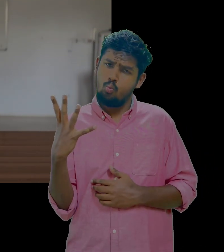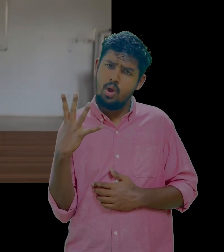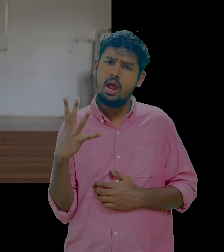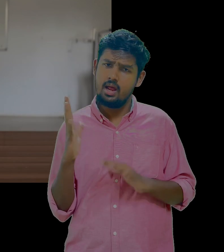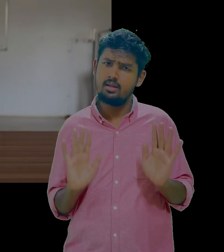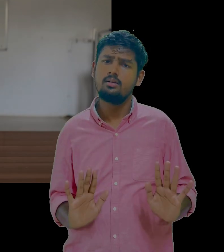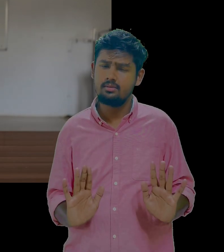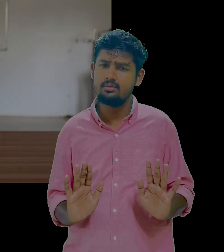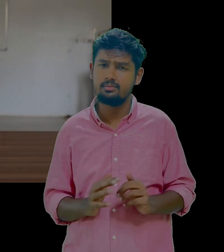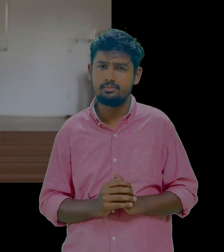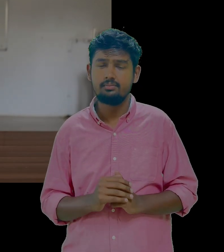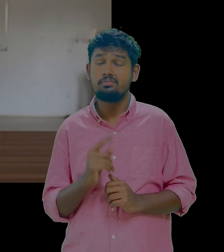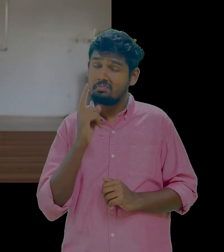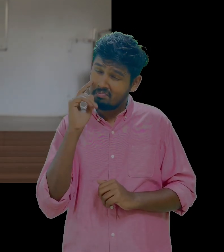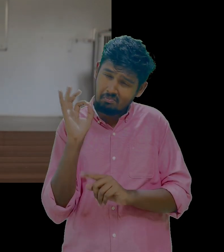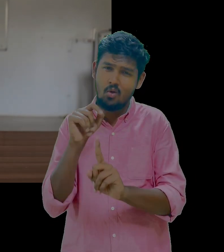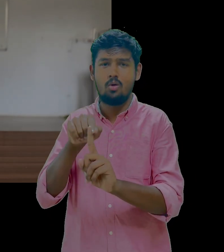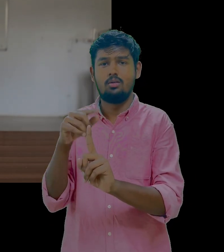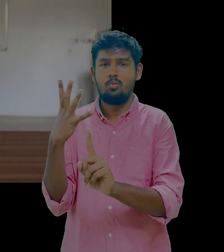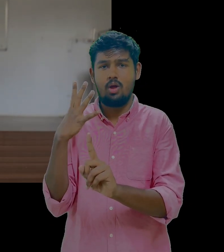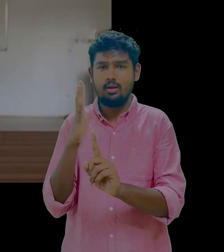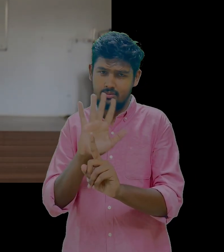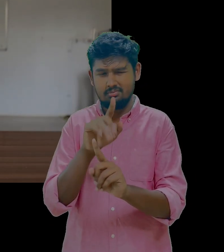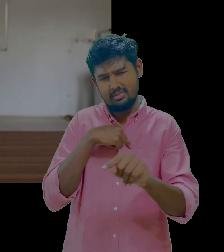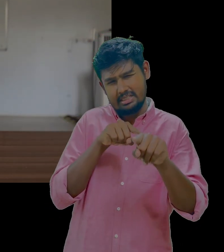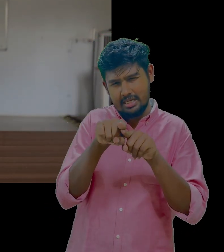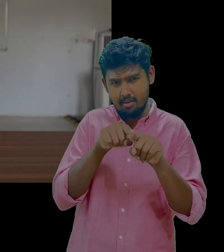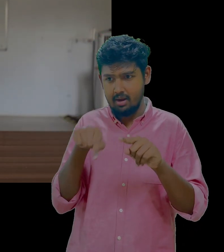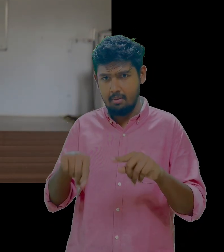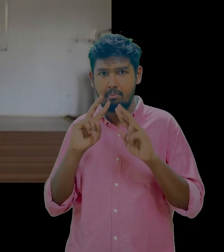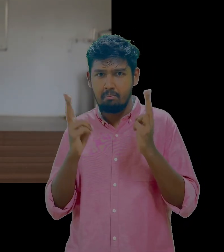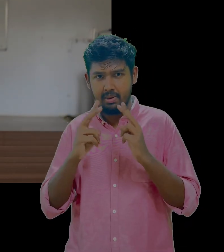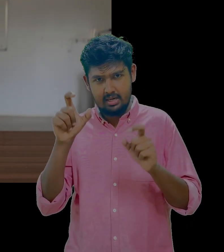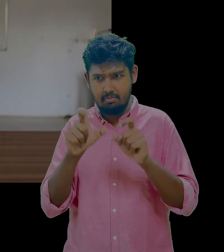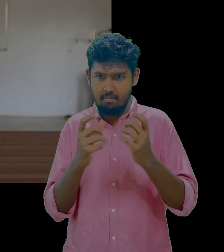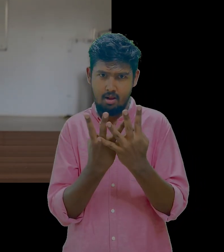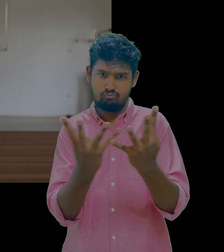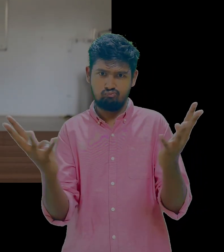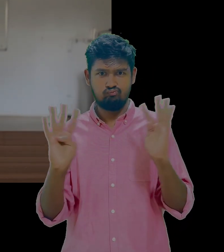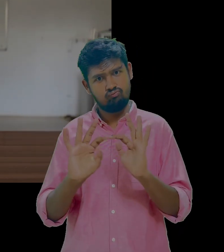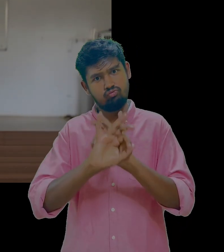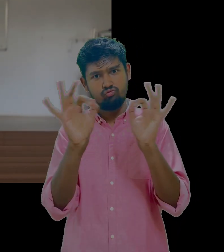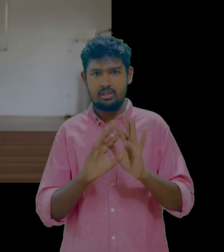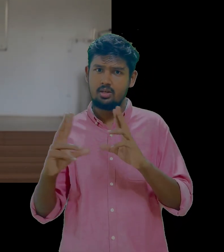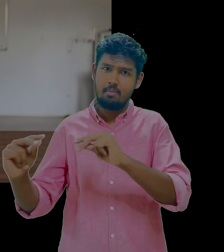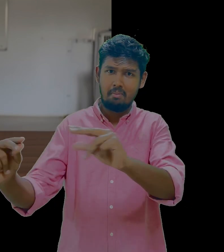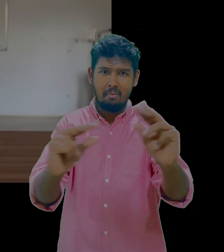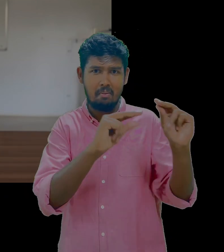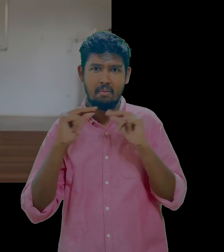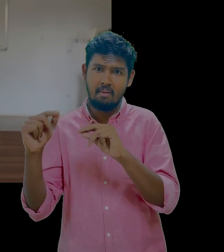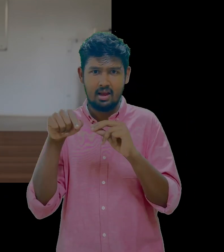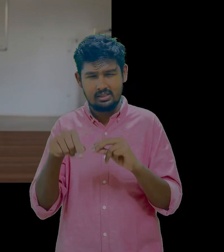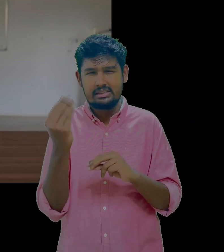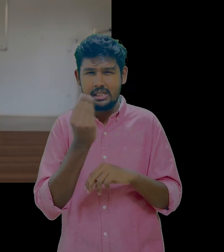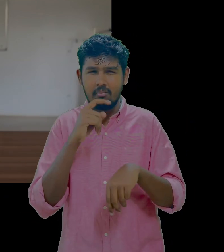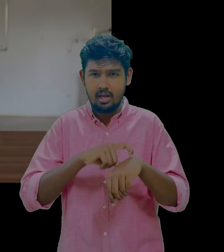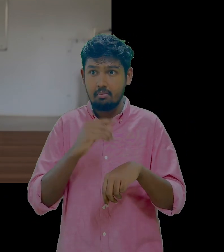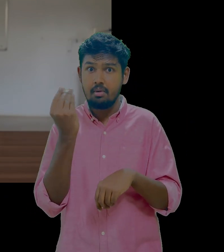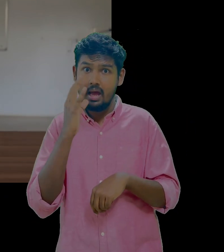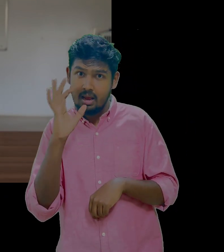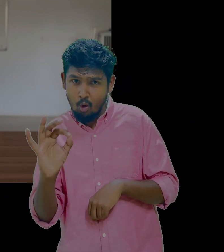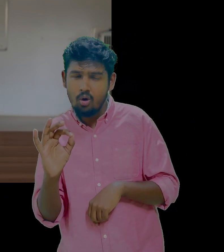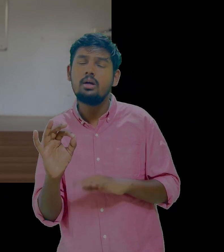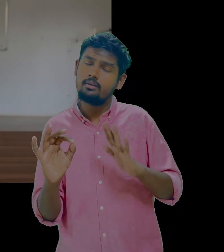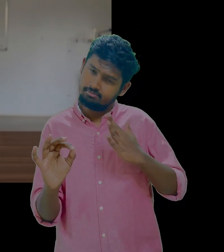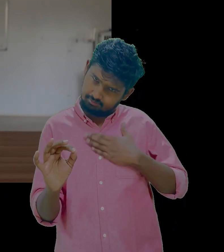the point, what is required, left out what is not required. I think those are the things that today I really cherish